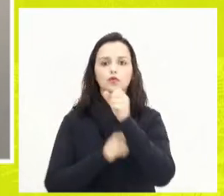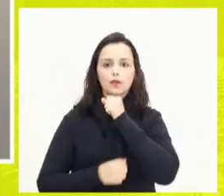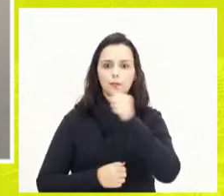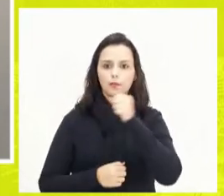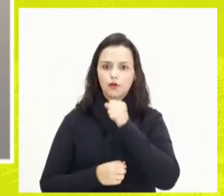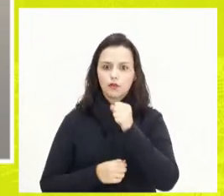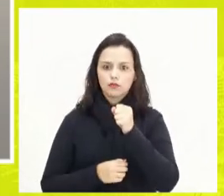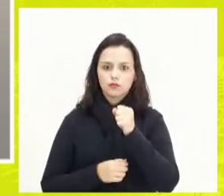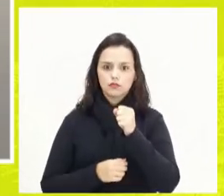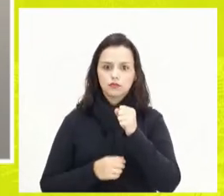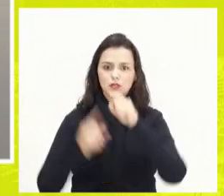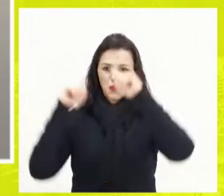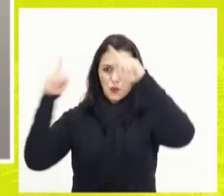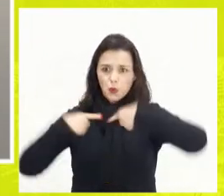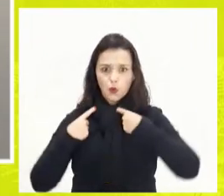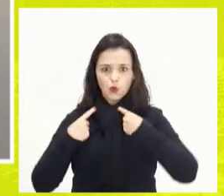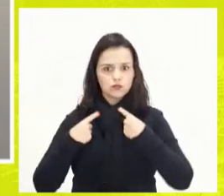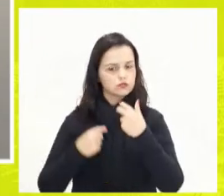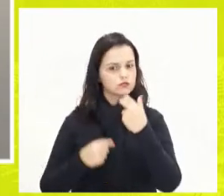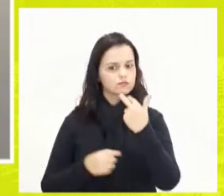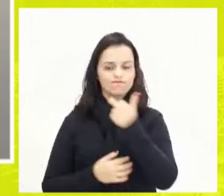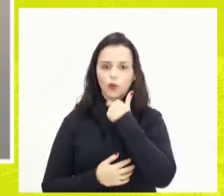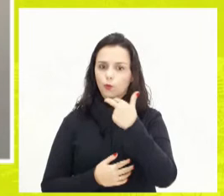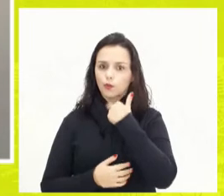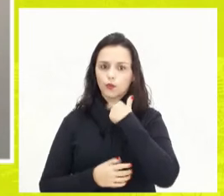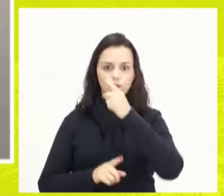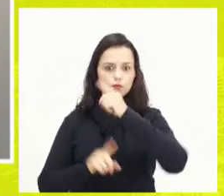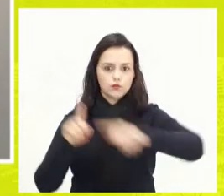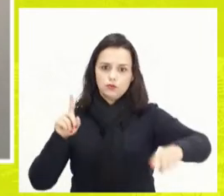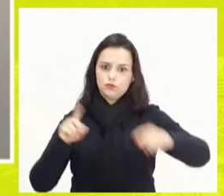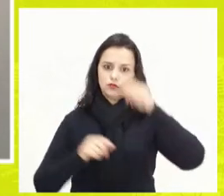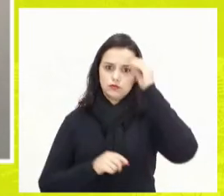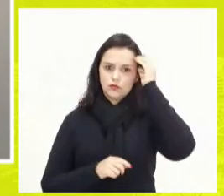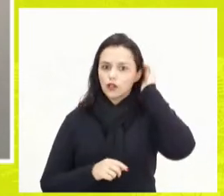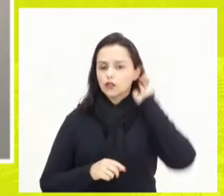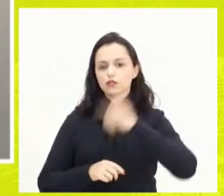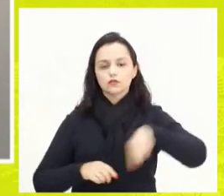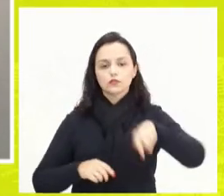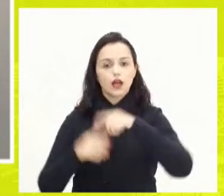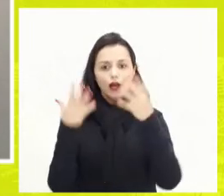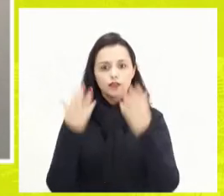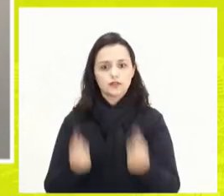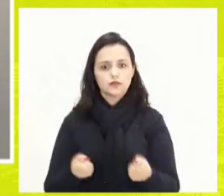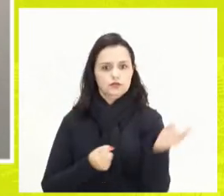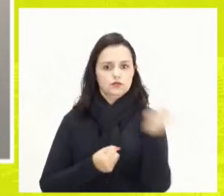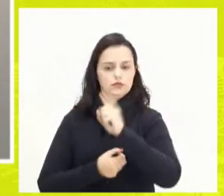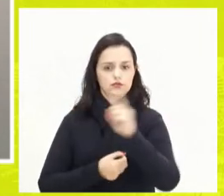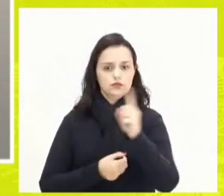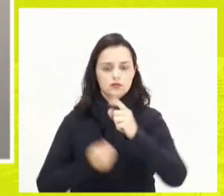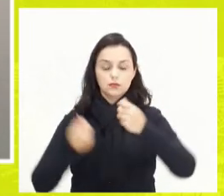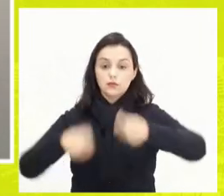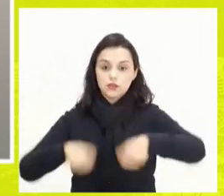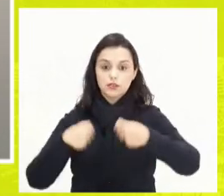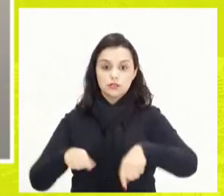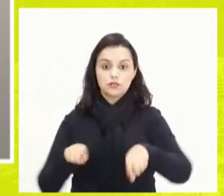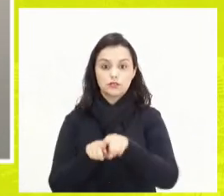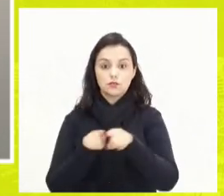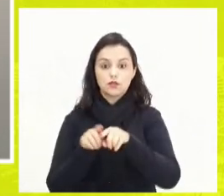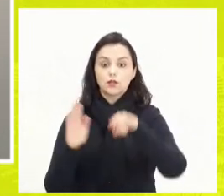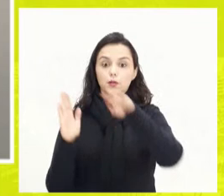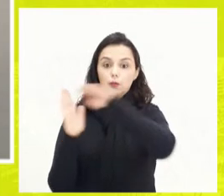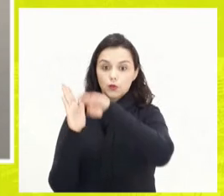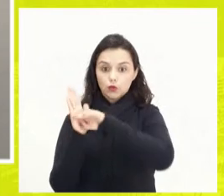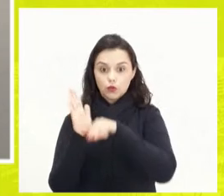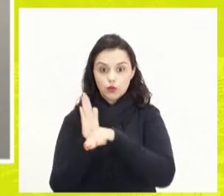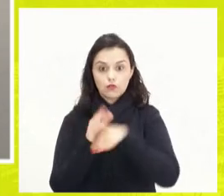made an attack should never be accepted that's important that we also need a protocol for